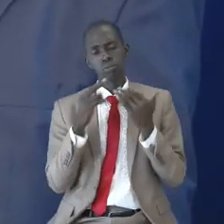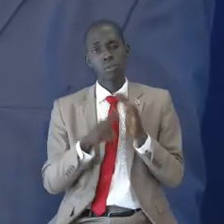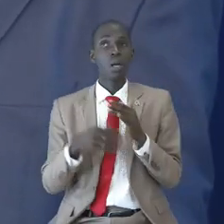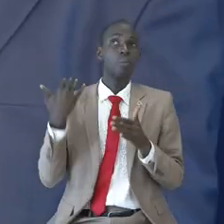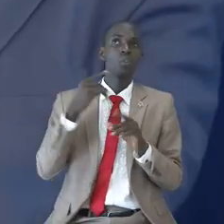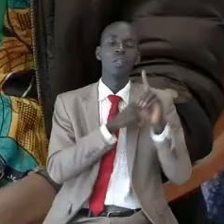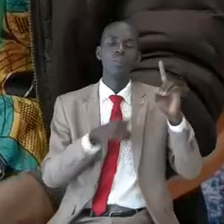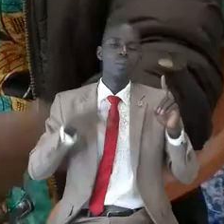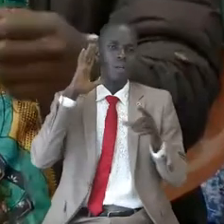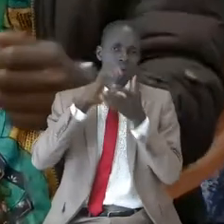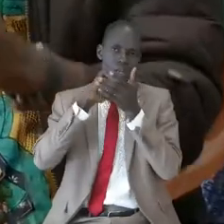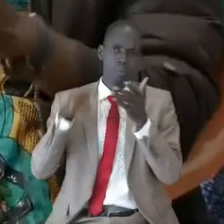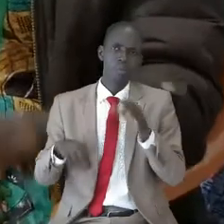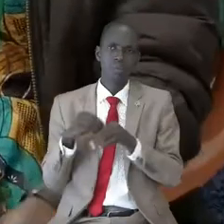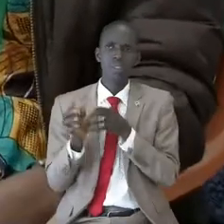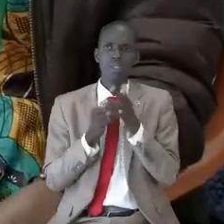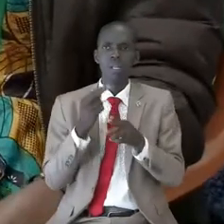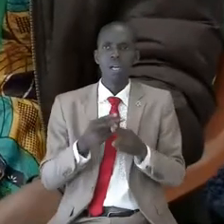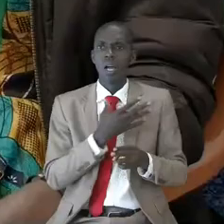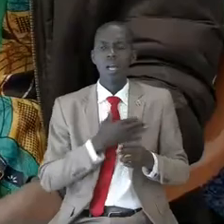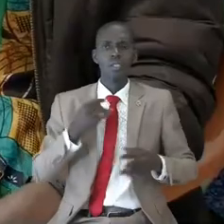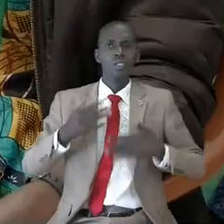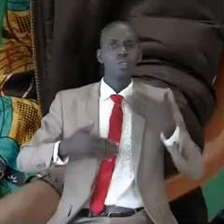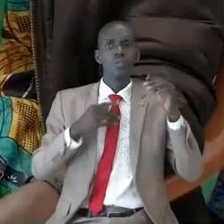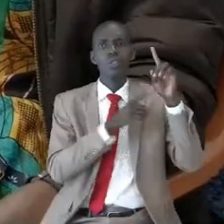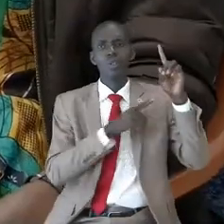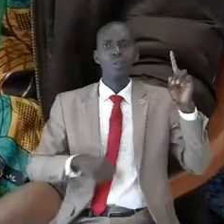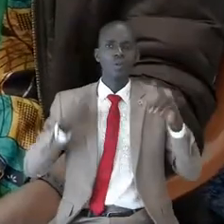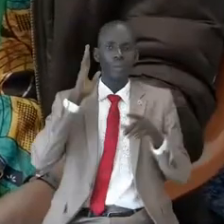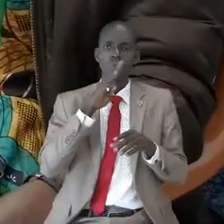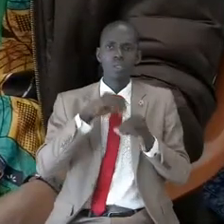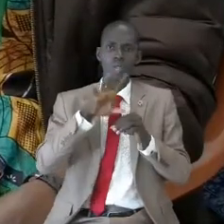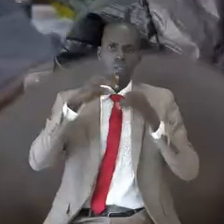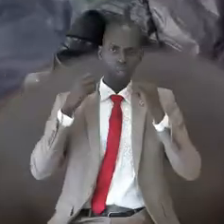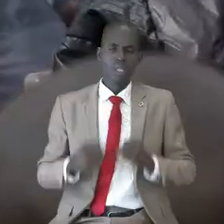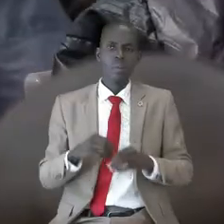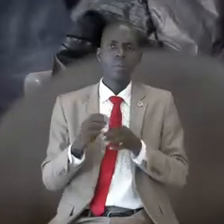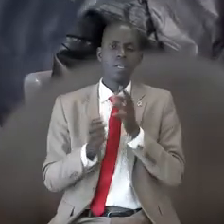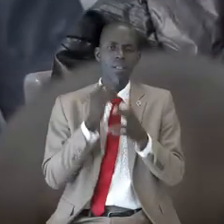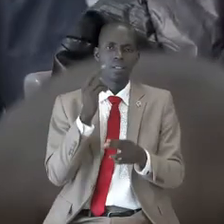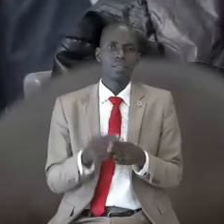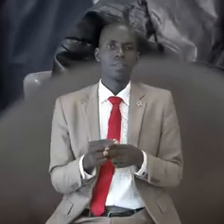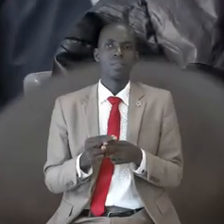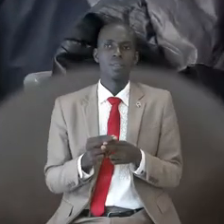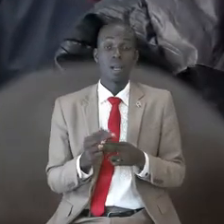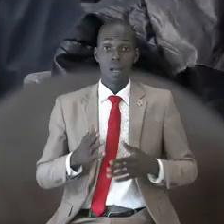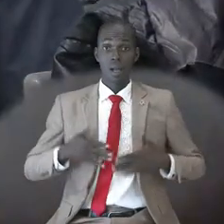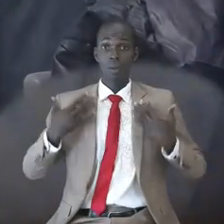take away. And the joy of the Lord will be your strength in Jesus' name. Happy.